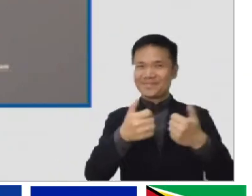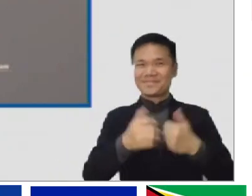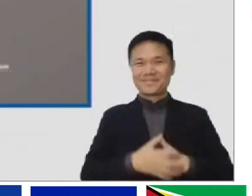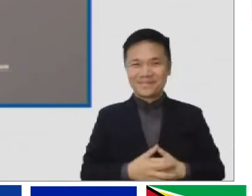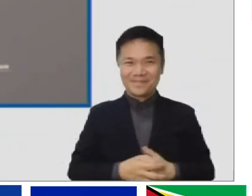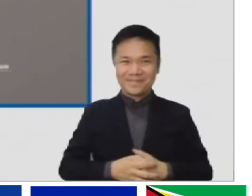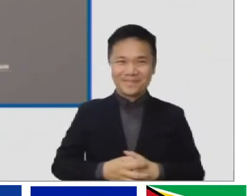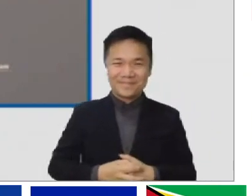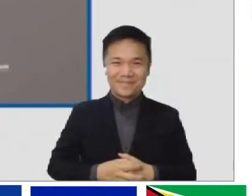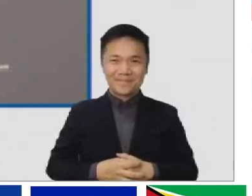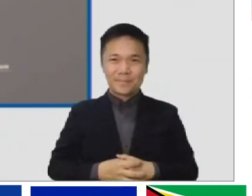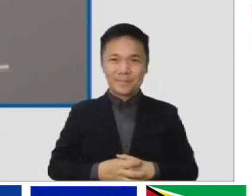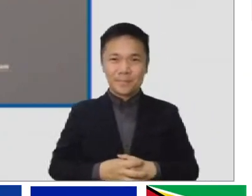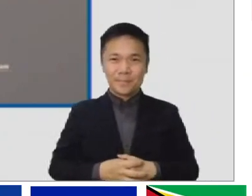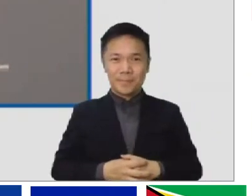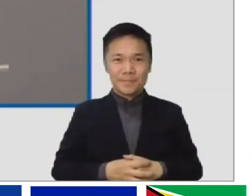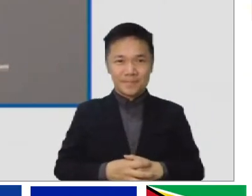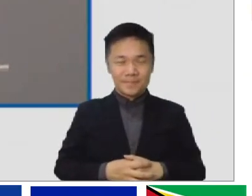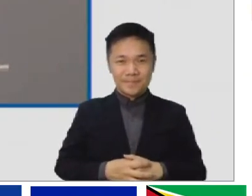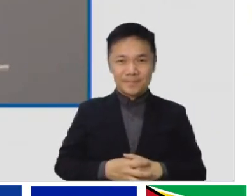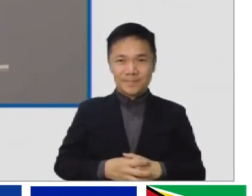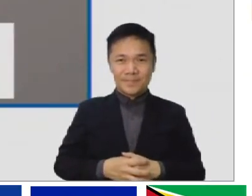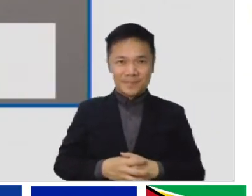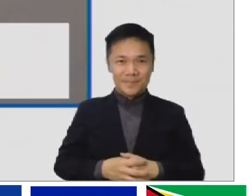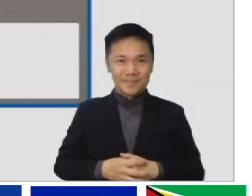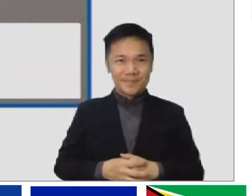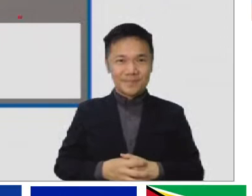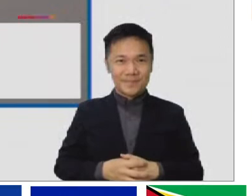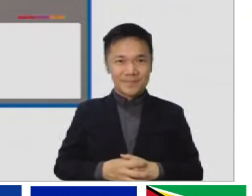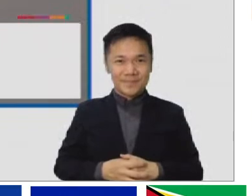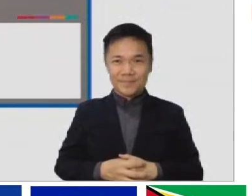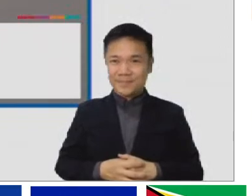Alan, good morning, everyone. One